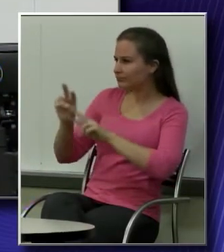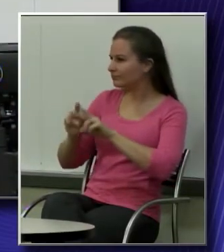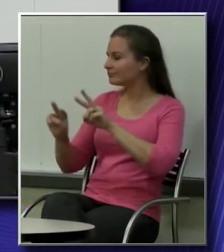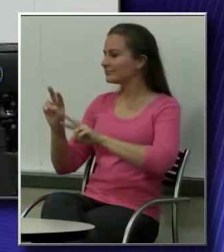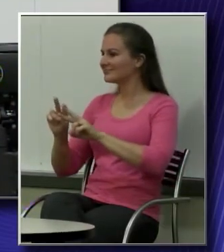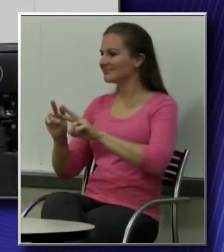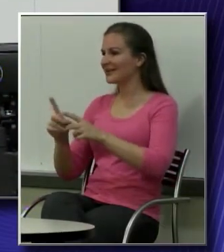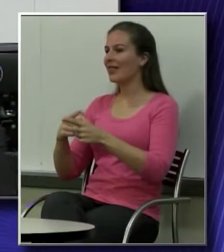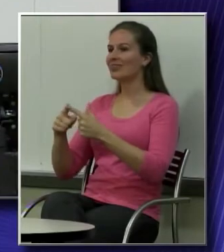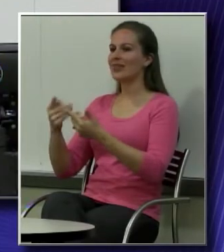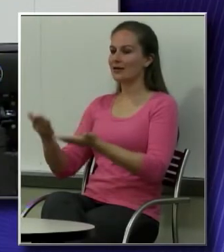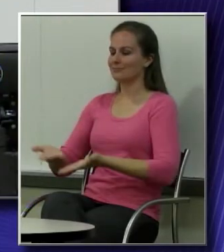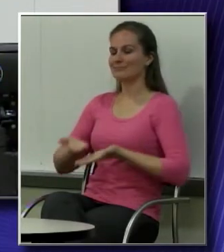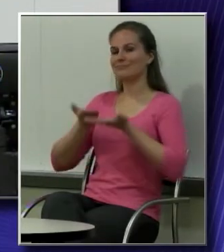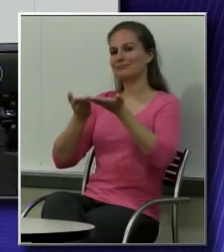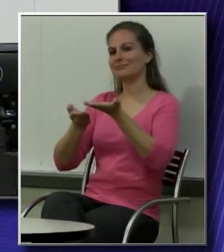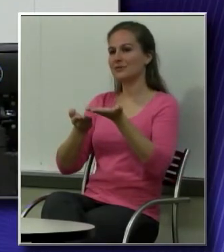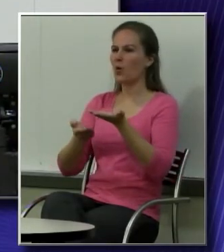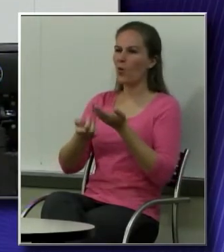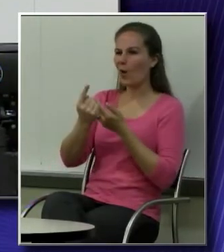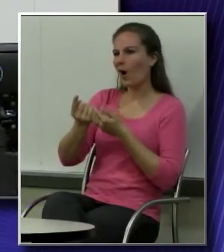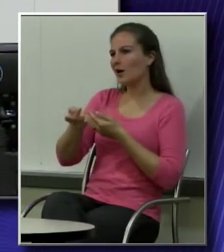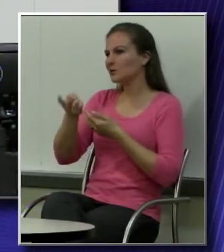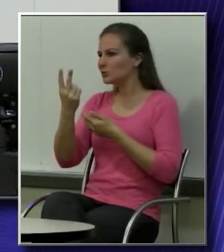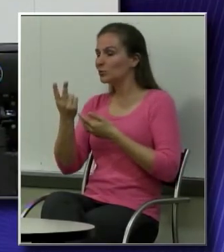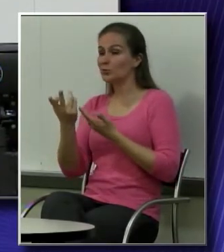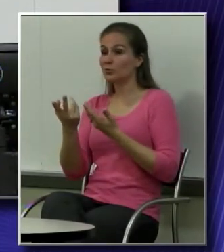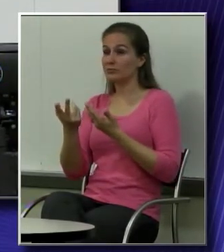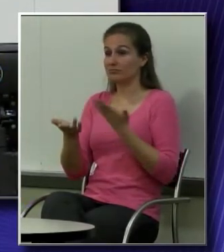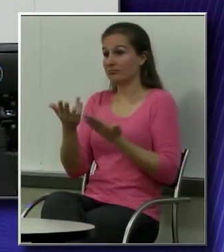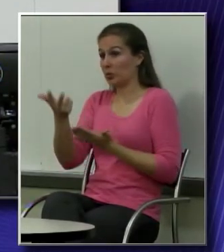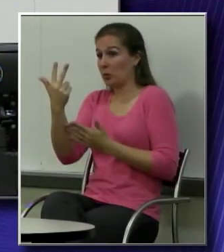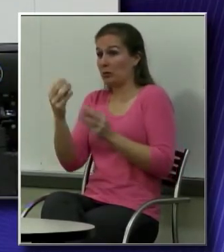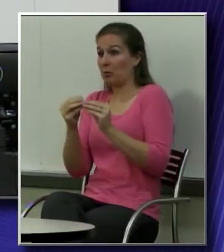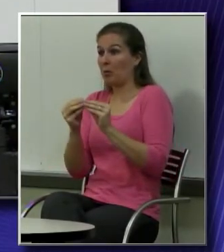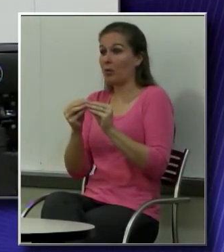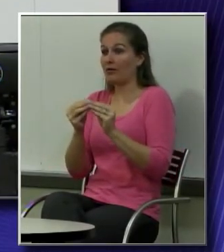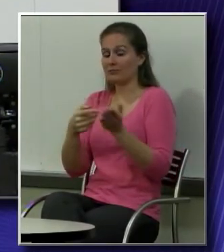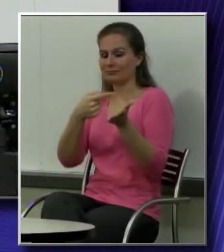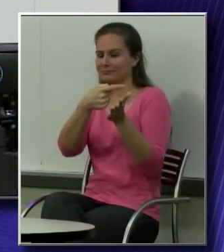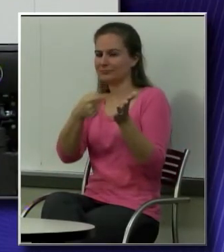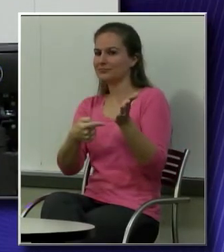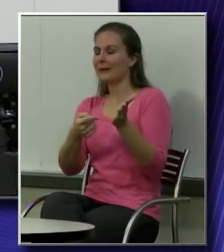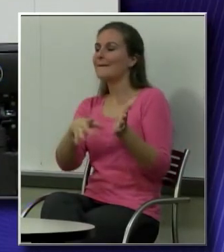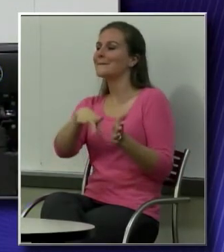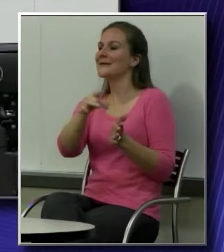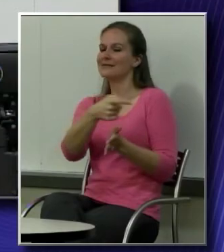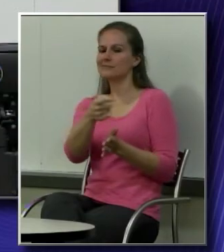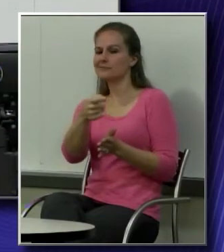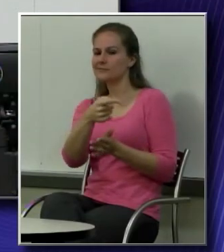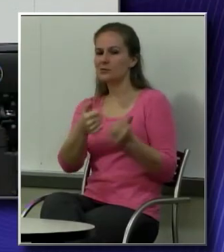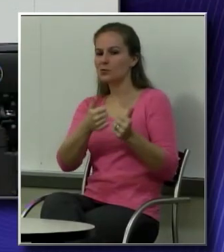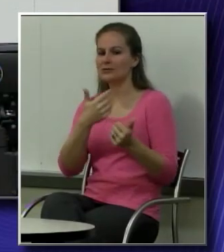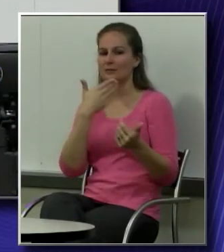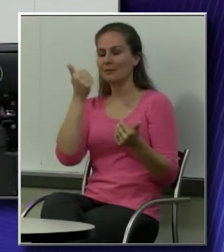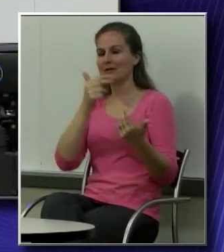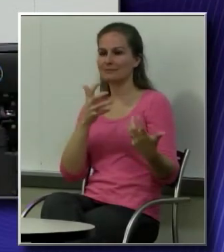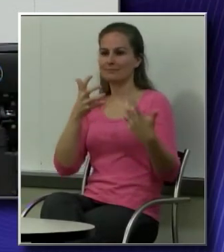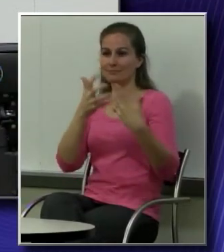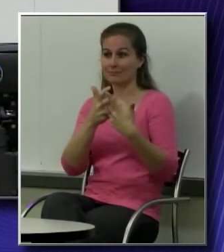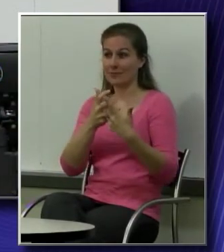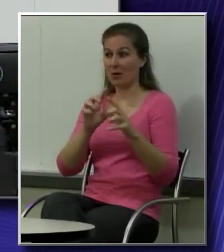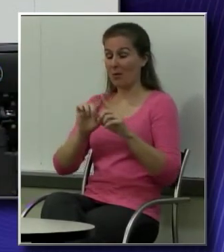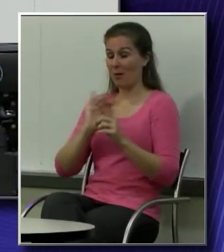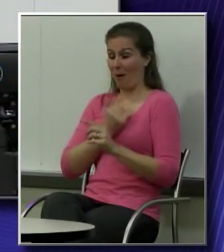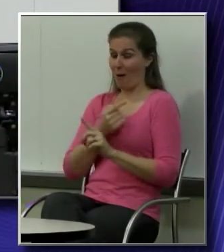more finalists to the Board of Governors for consideration and election. Our goal is to elect a new